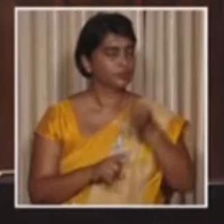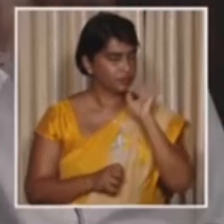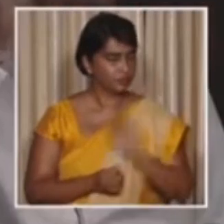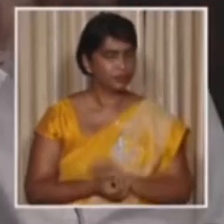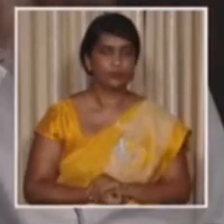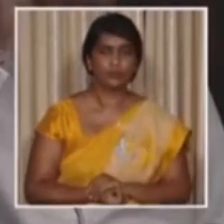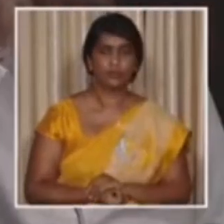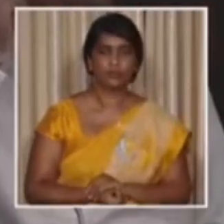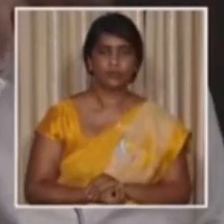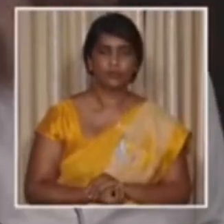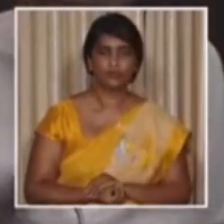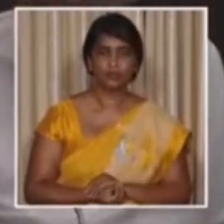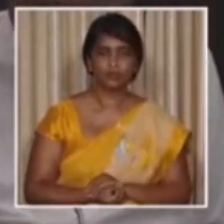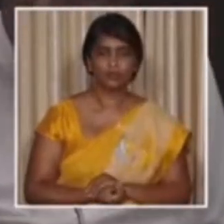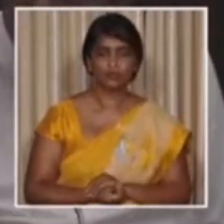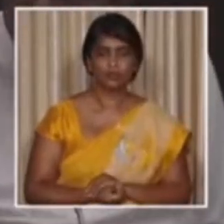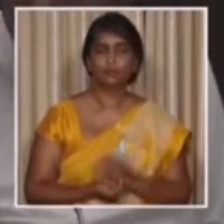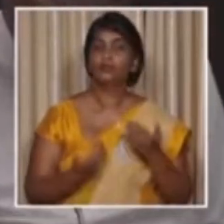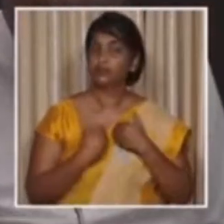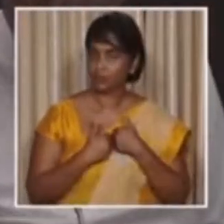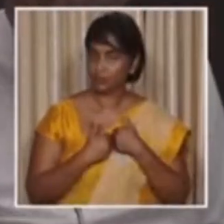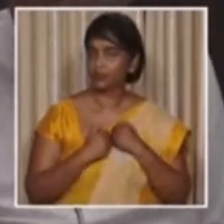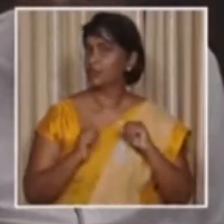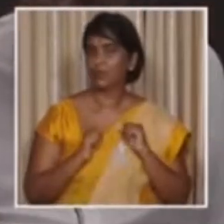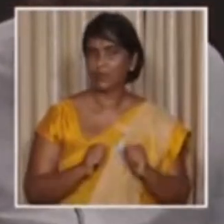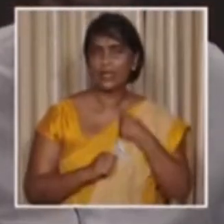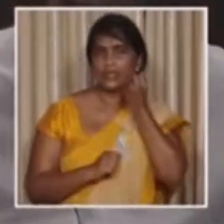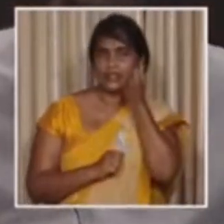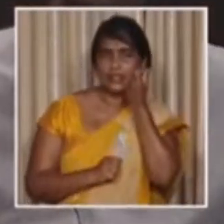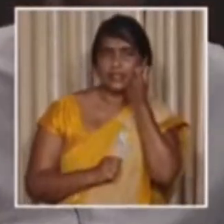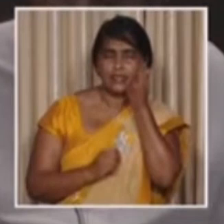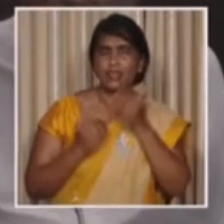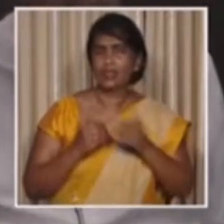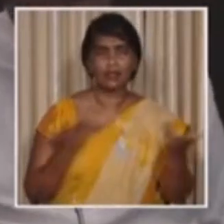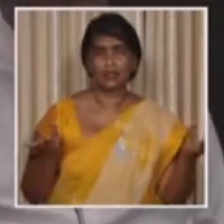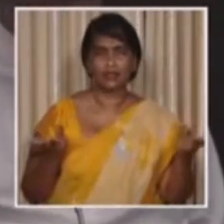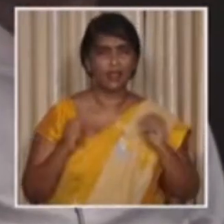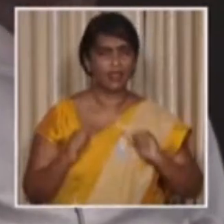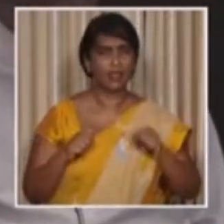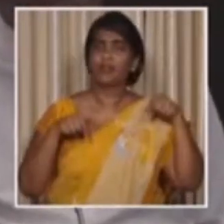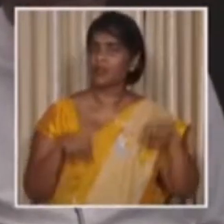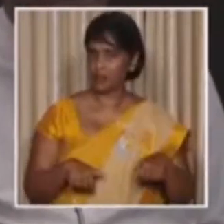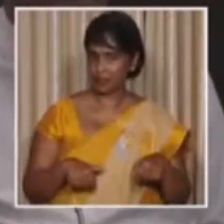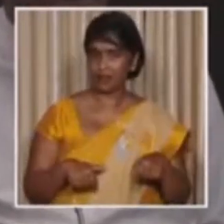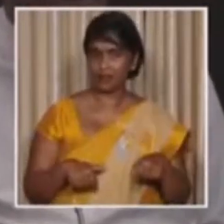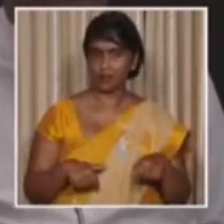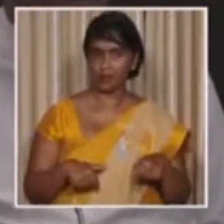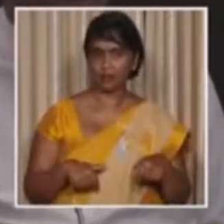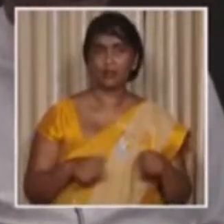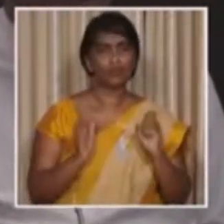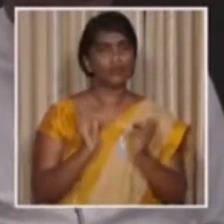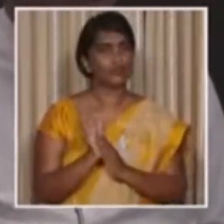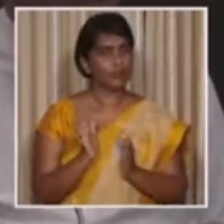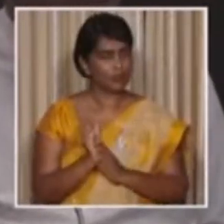Mr. President, you know why we are entertaining these doubts is because today's election committee has been summoned